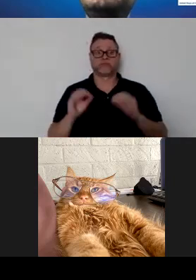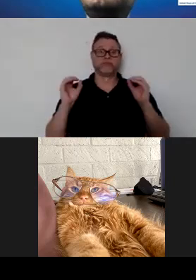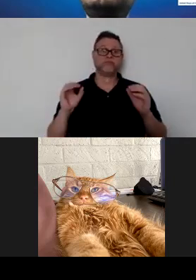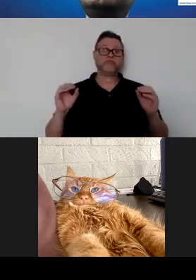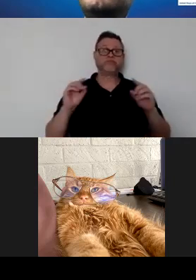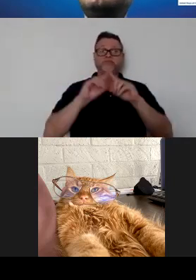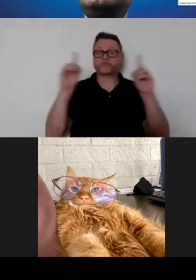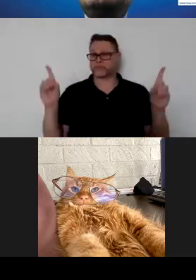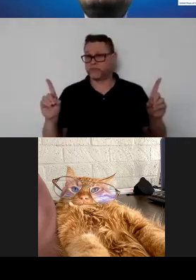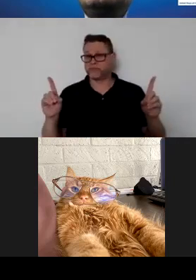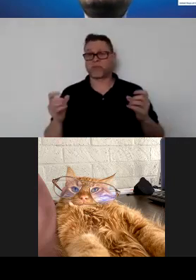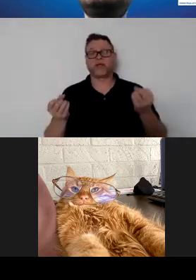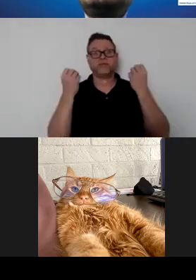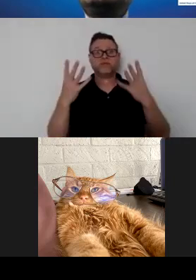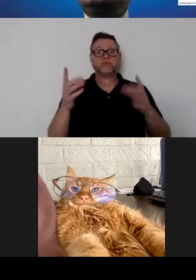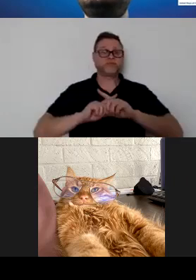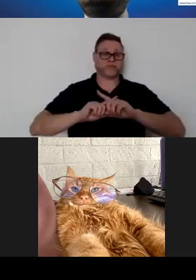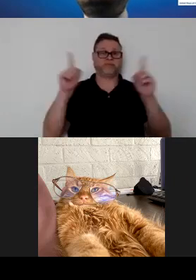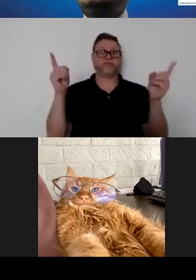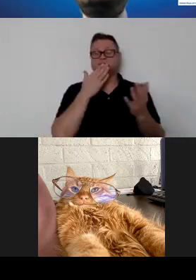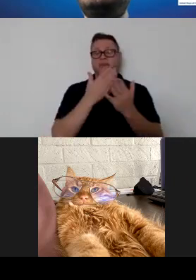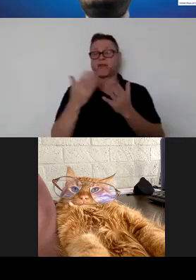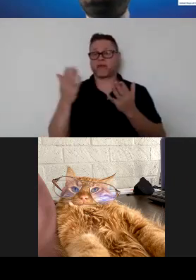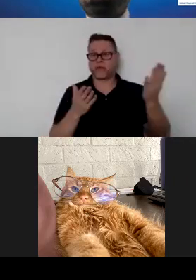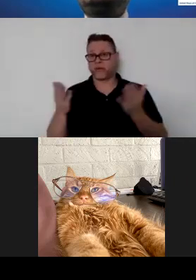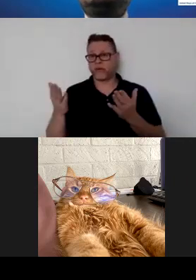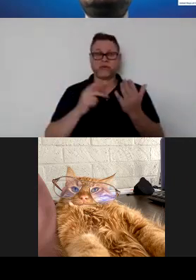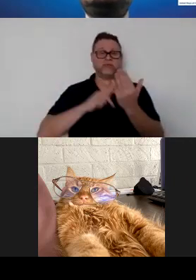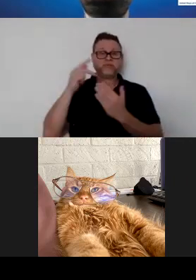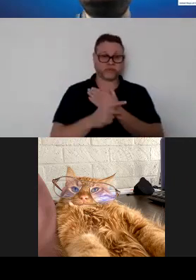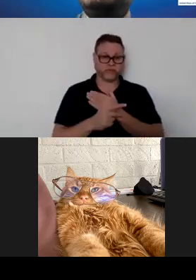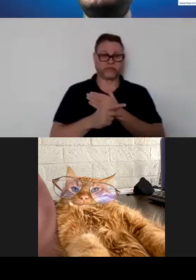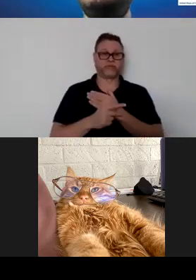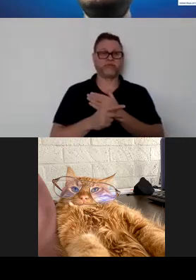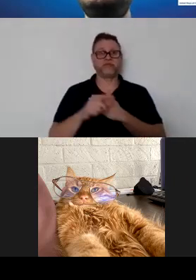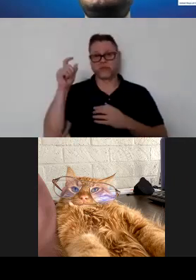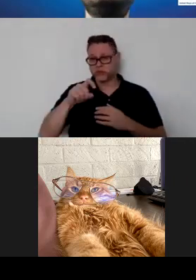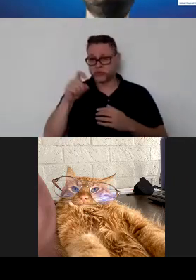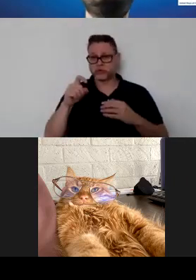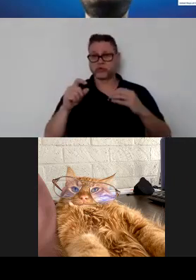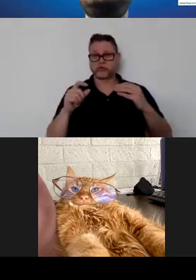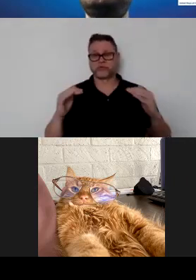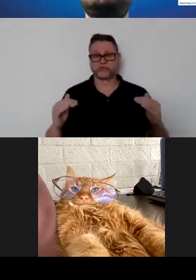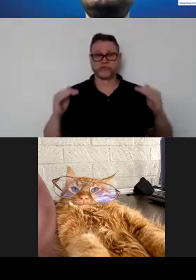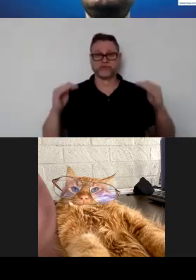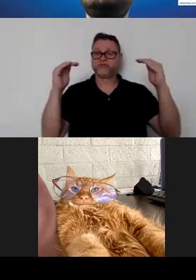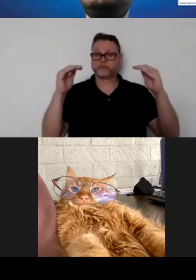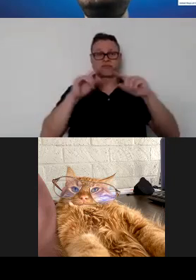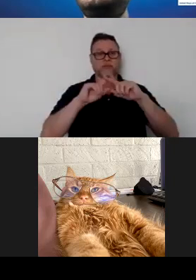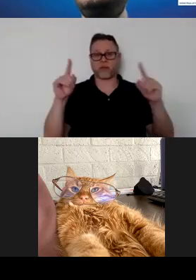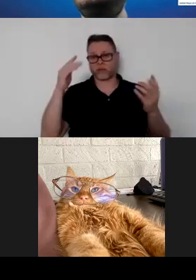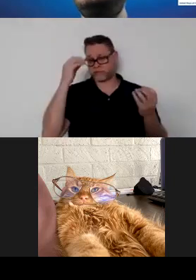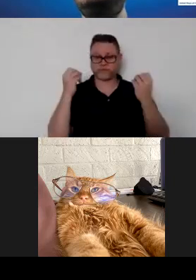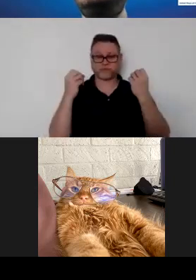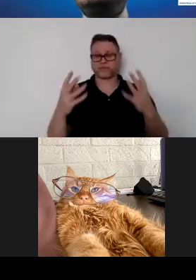But these are so many different good services and programs and streams that should be leveraged, right? But we know in a lot